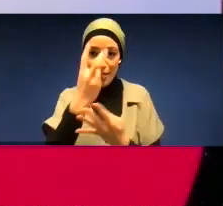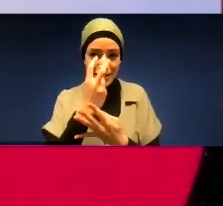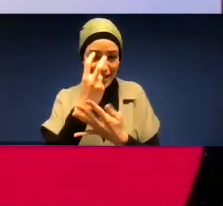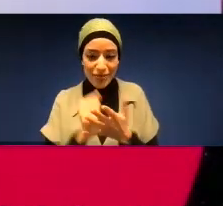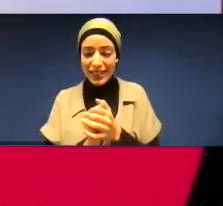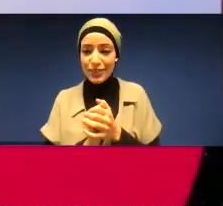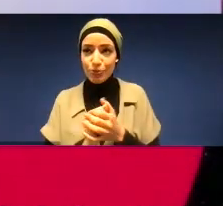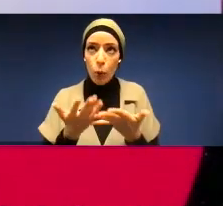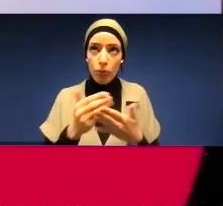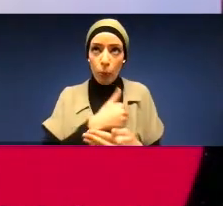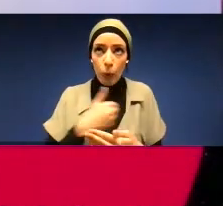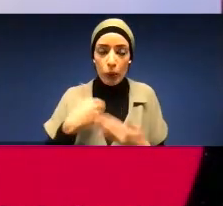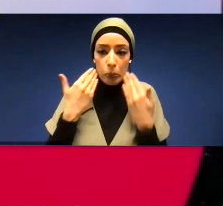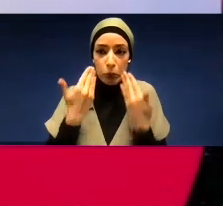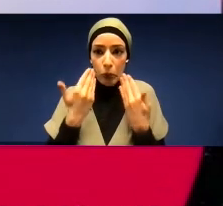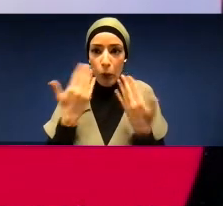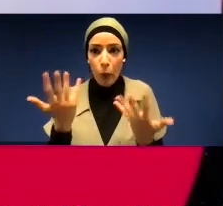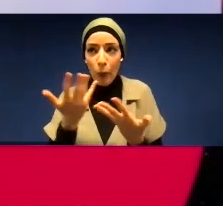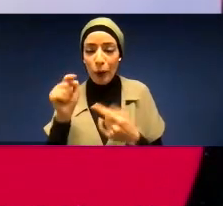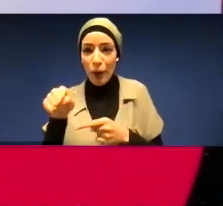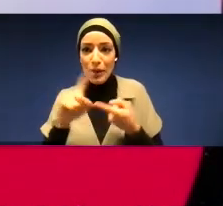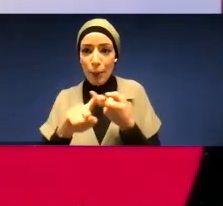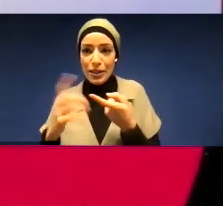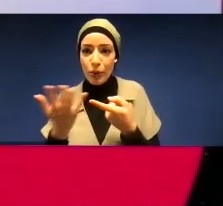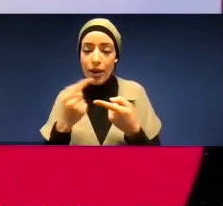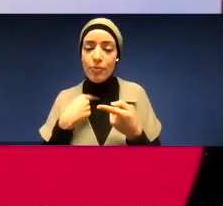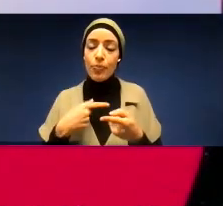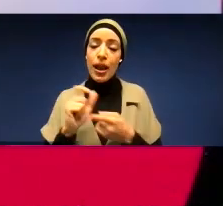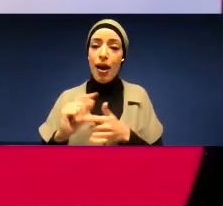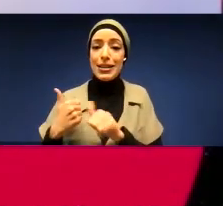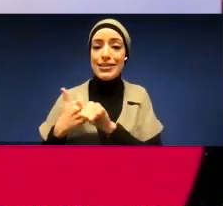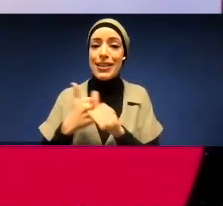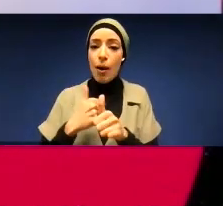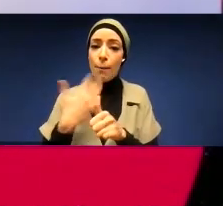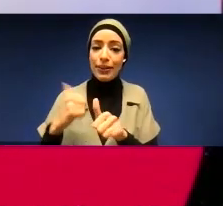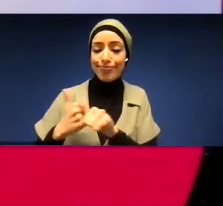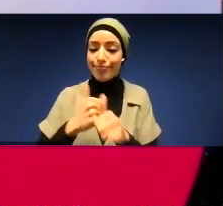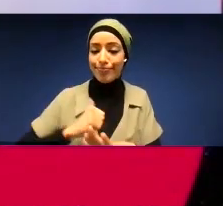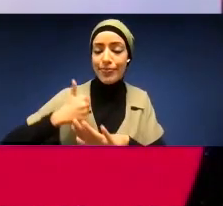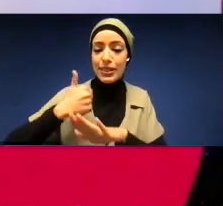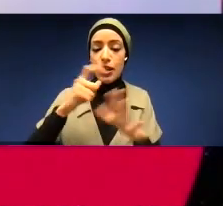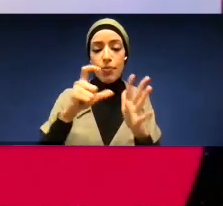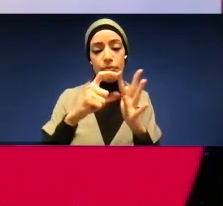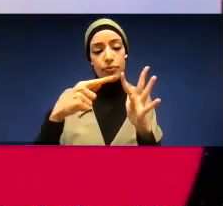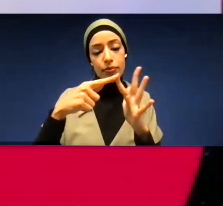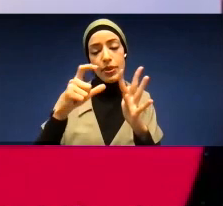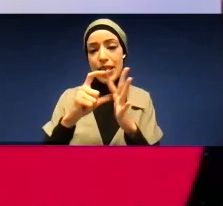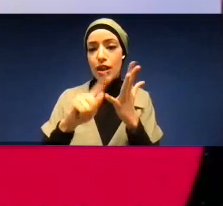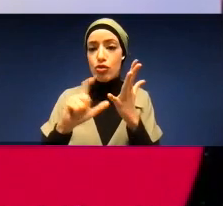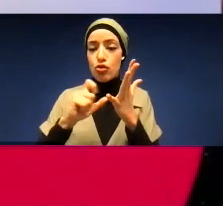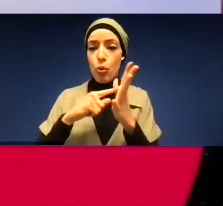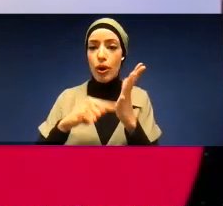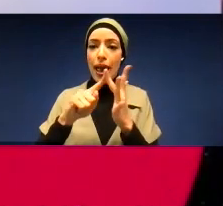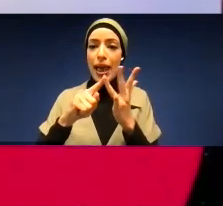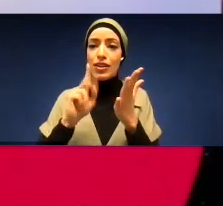from. I am the co-founder and research director of Demilitarized Education, or DEDUcation, and I'm on the UK board